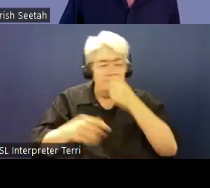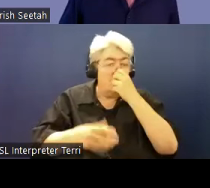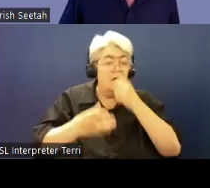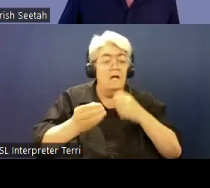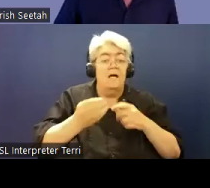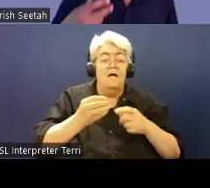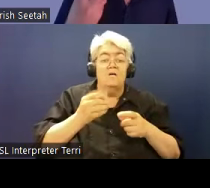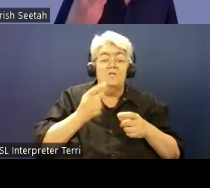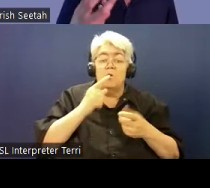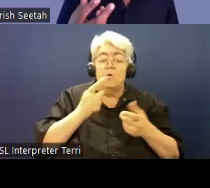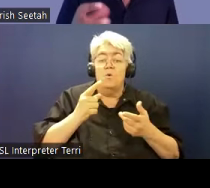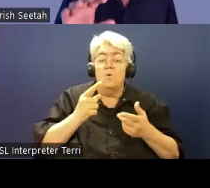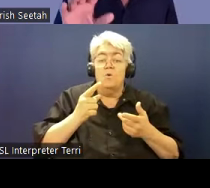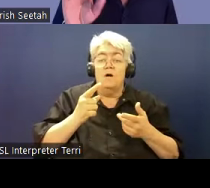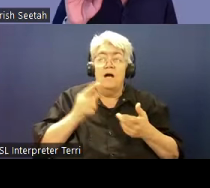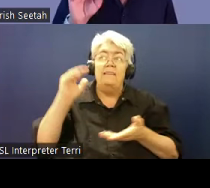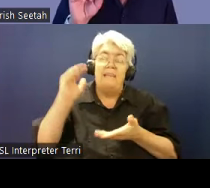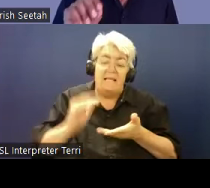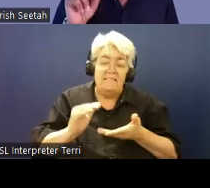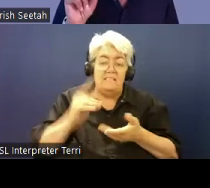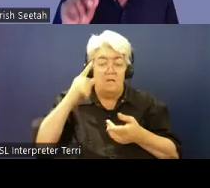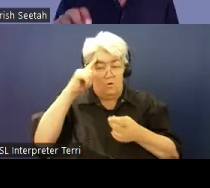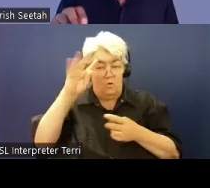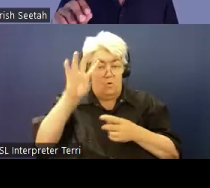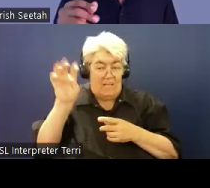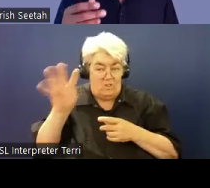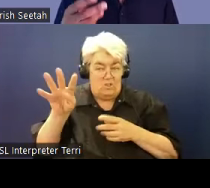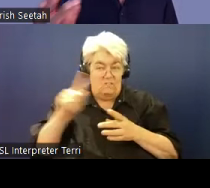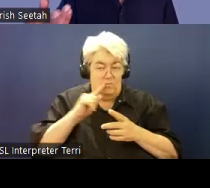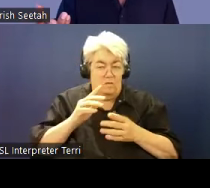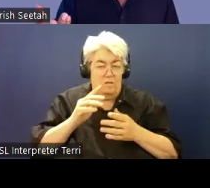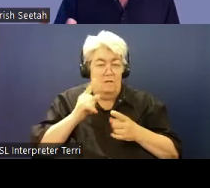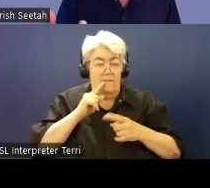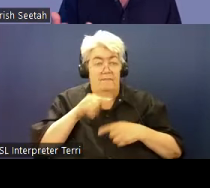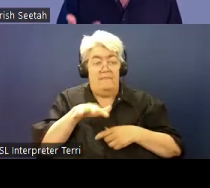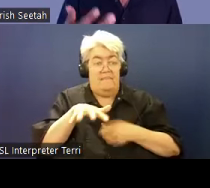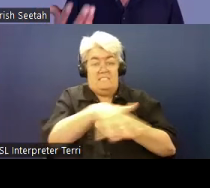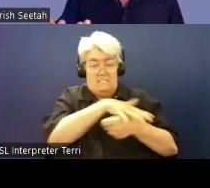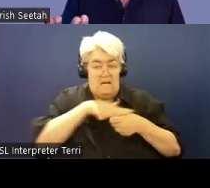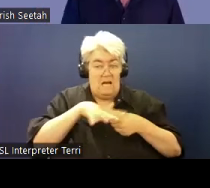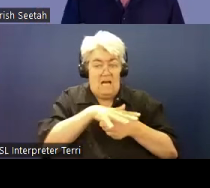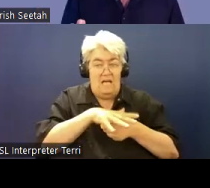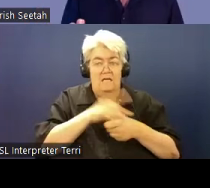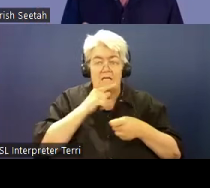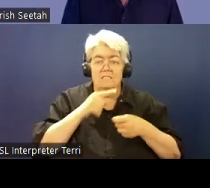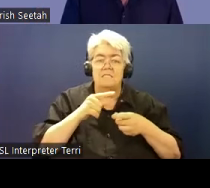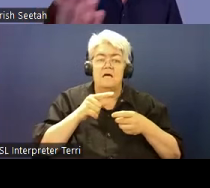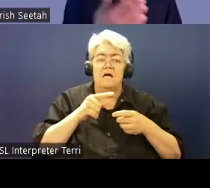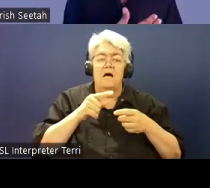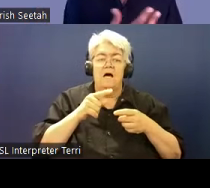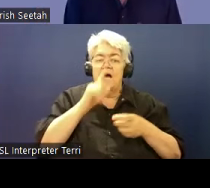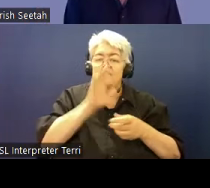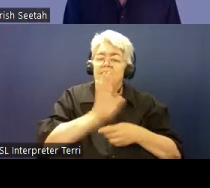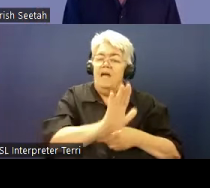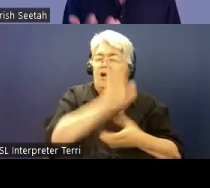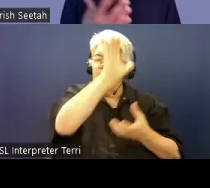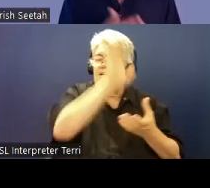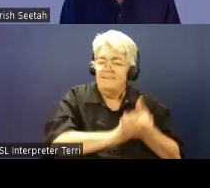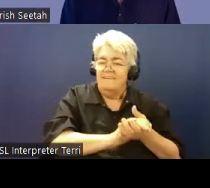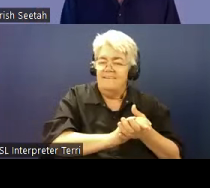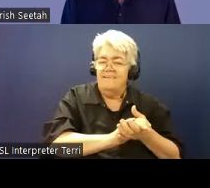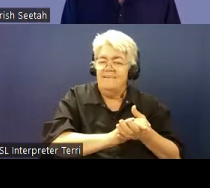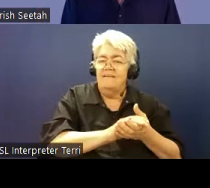has traditional, a local form of what we would term a syncretic belief system. More commonly, layman's